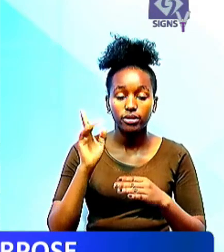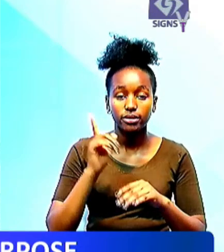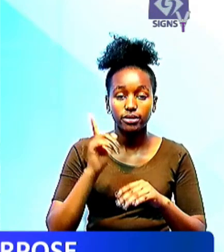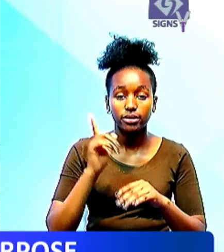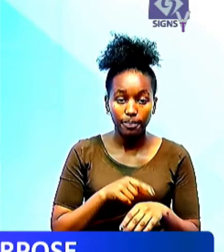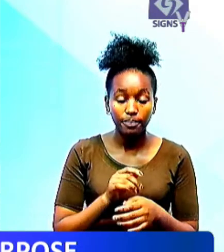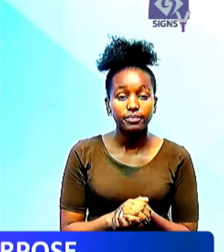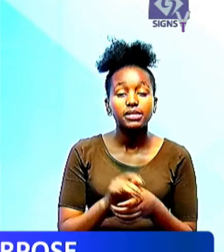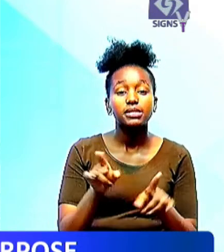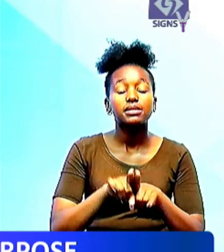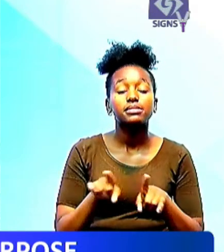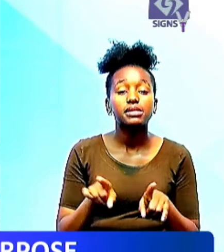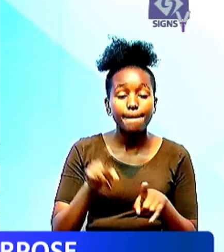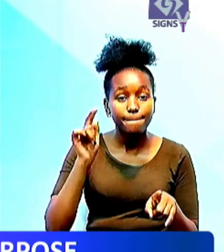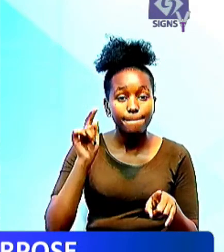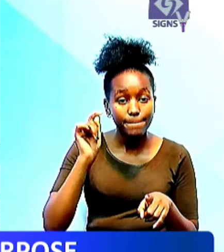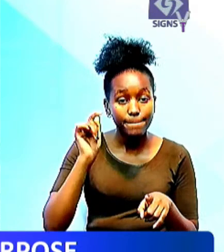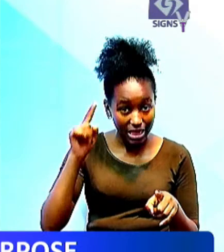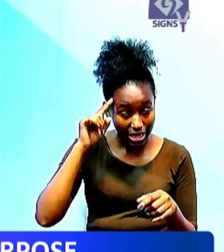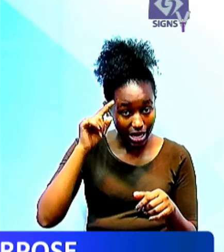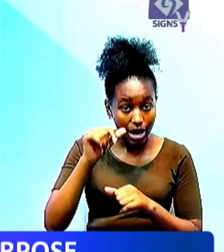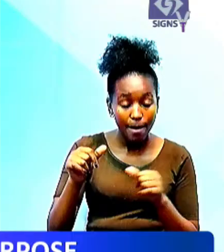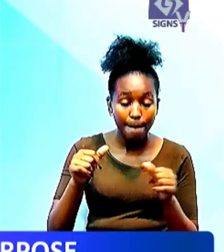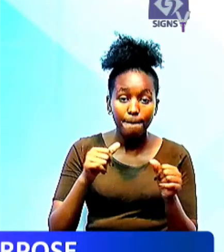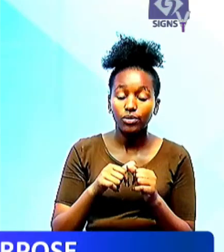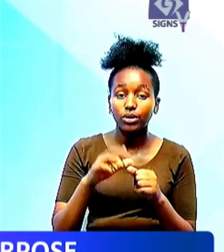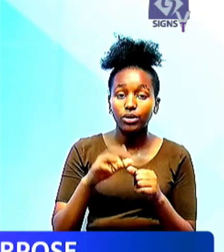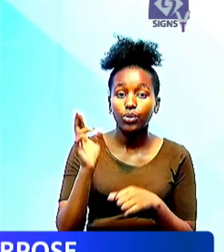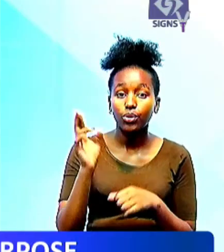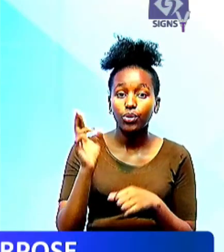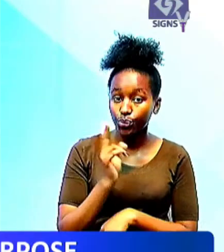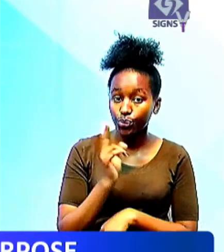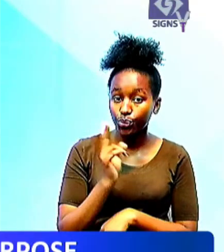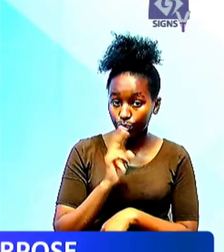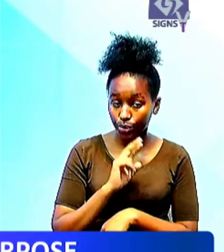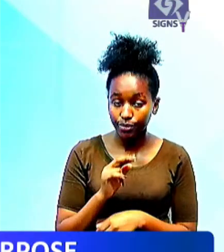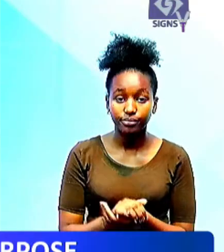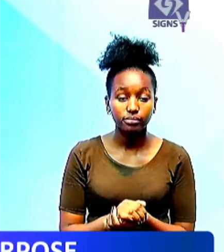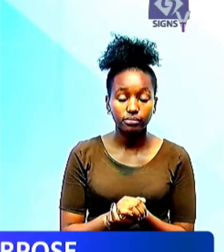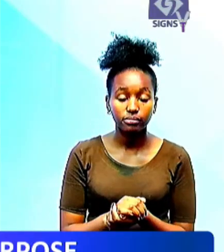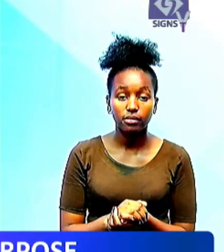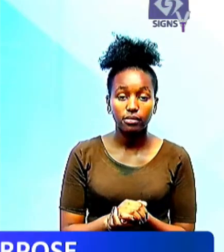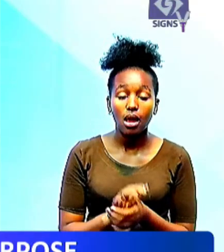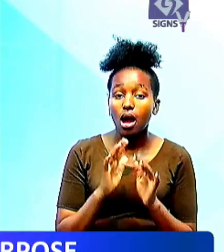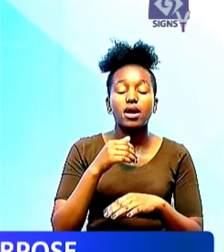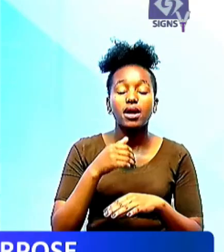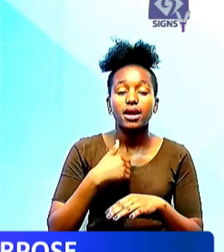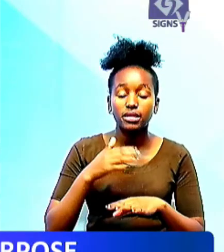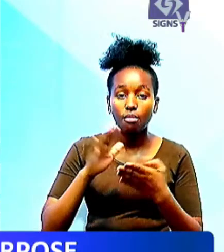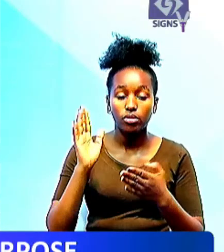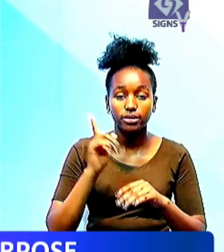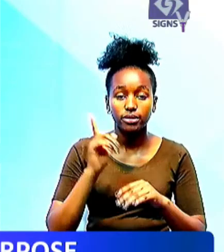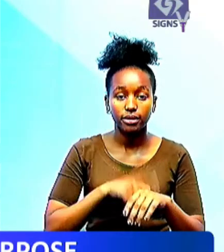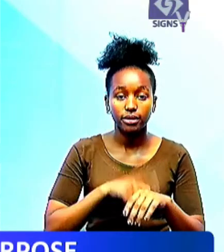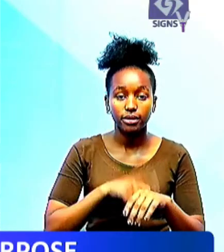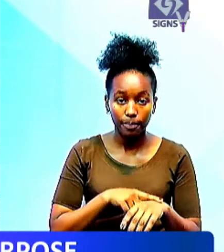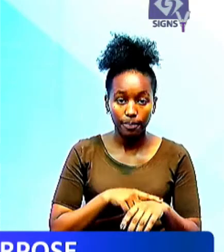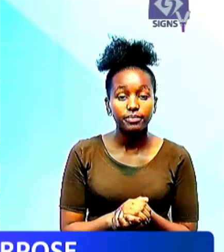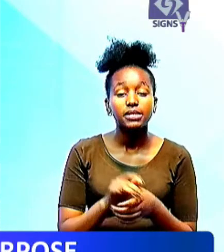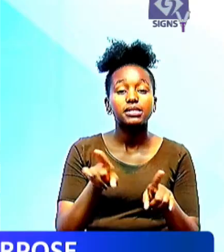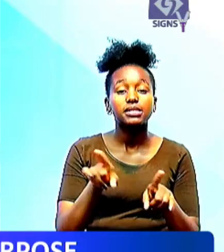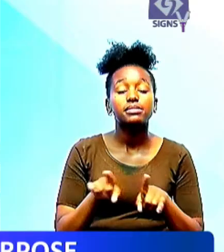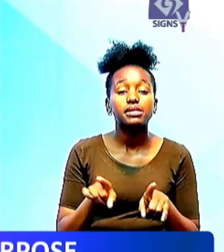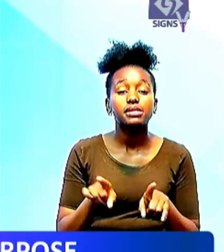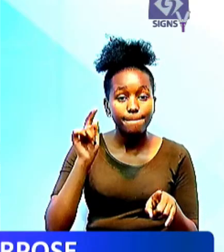the level of risk. The risk, what we mean by risk is the likelihood, the is the level of